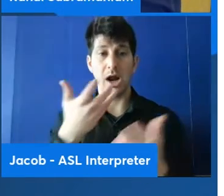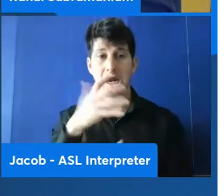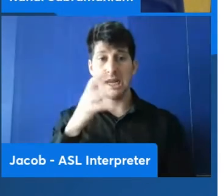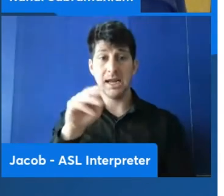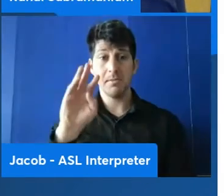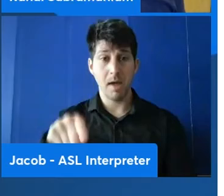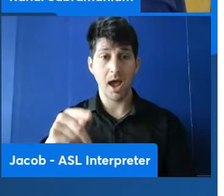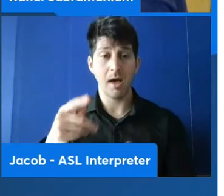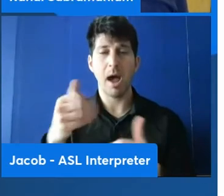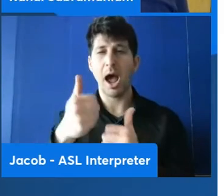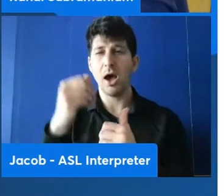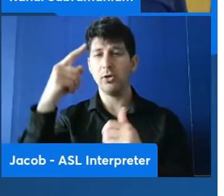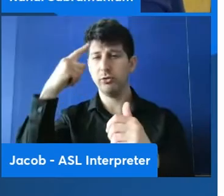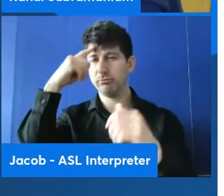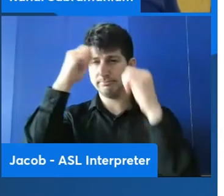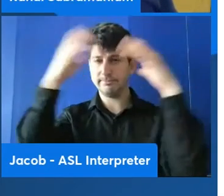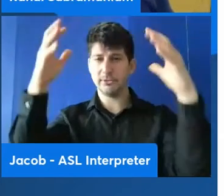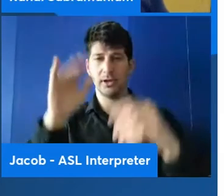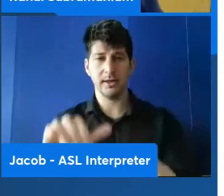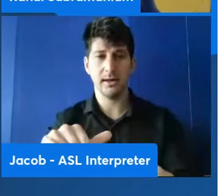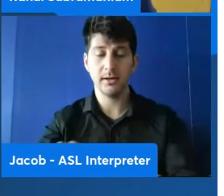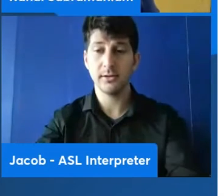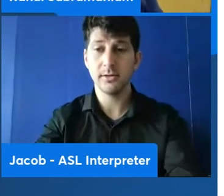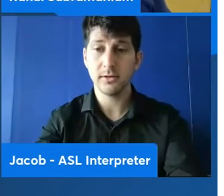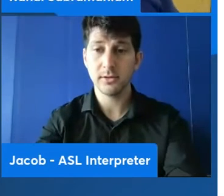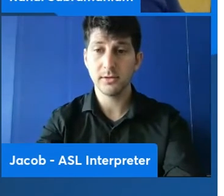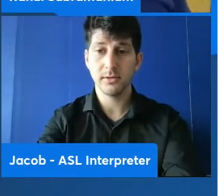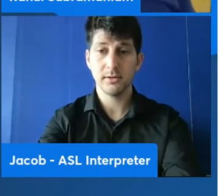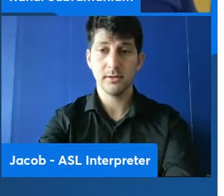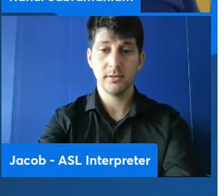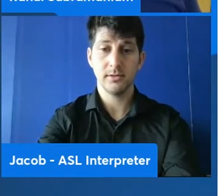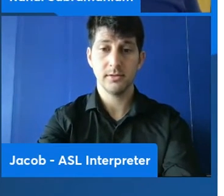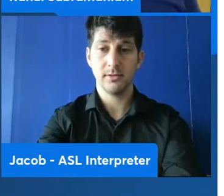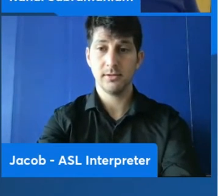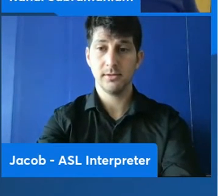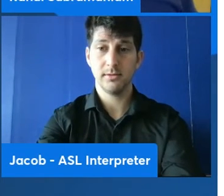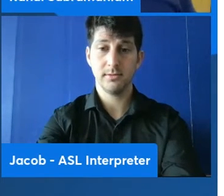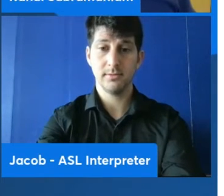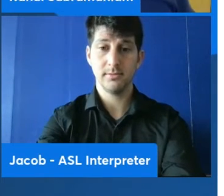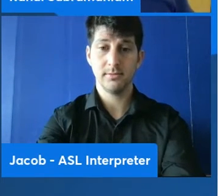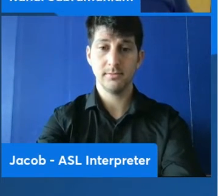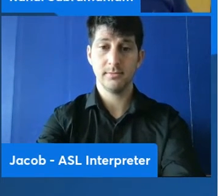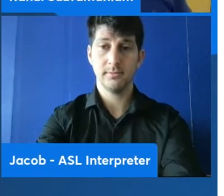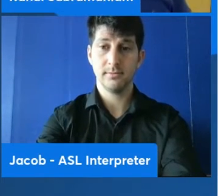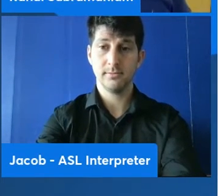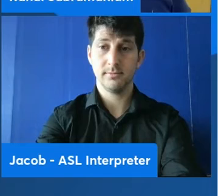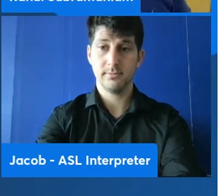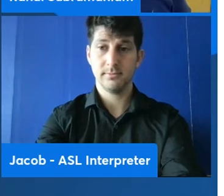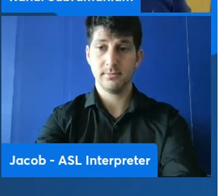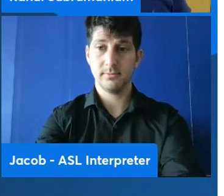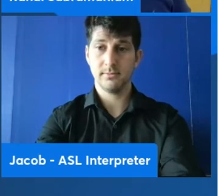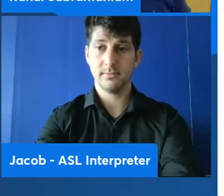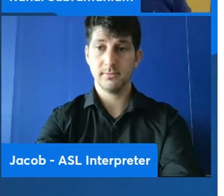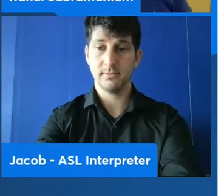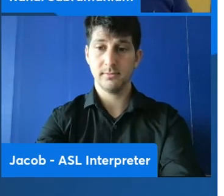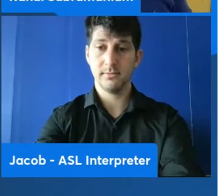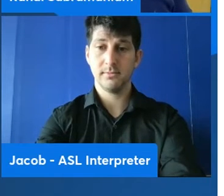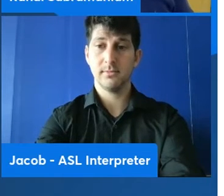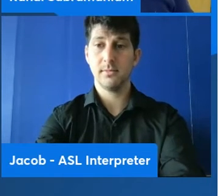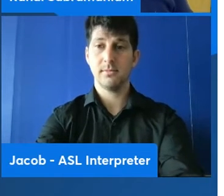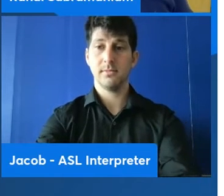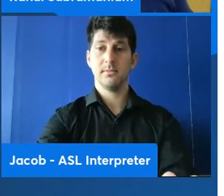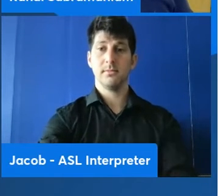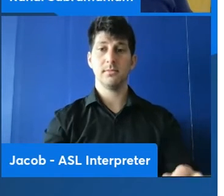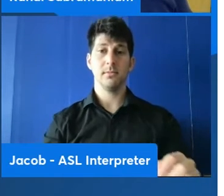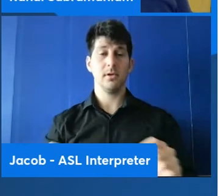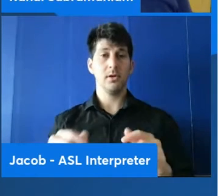of a way you'd visualize this of combinations of states that cause things to fail. It